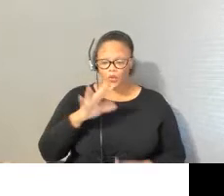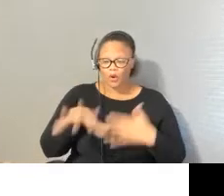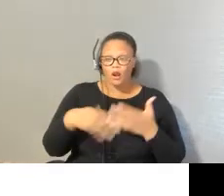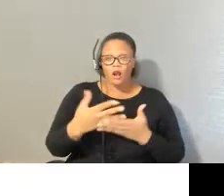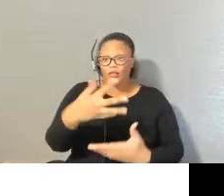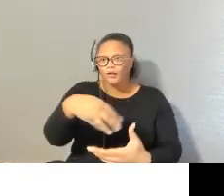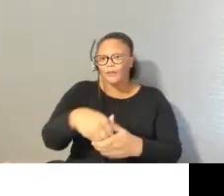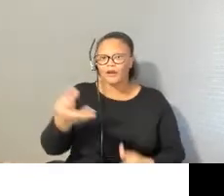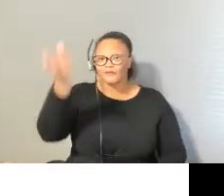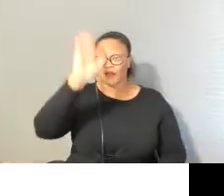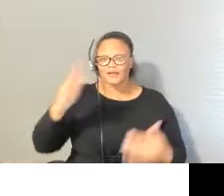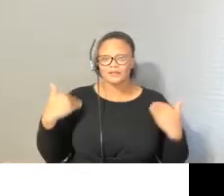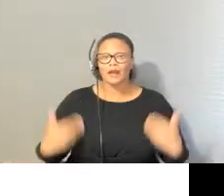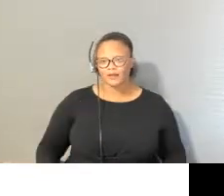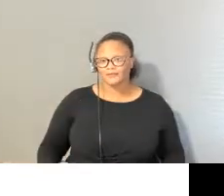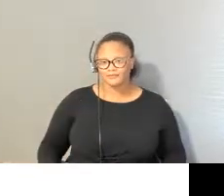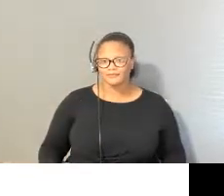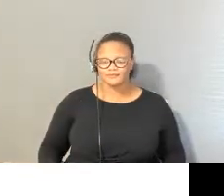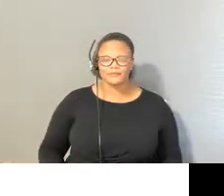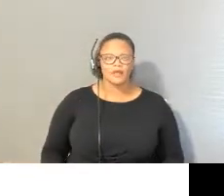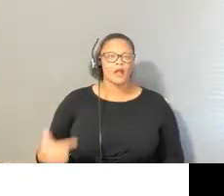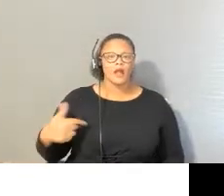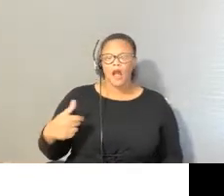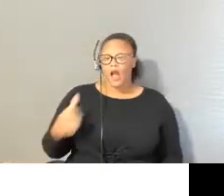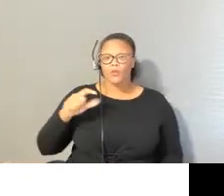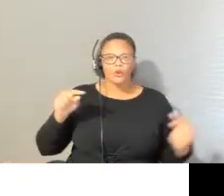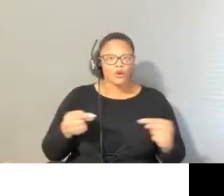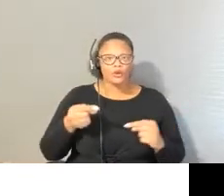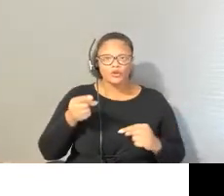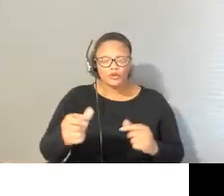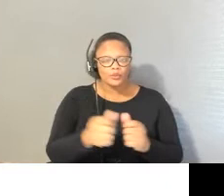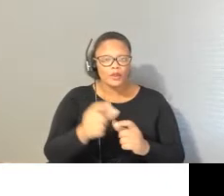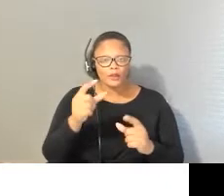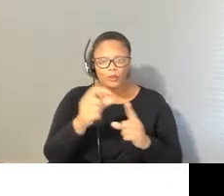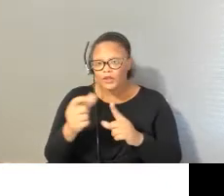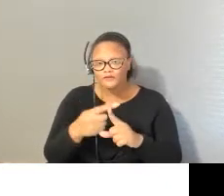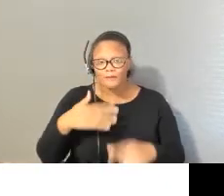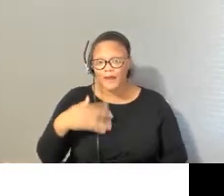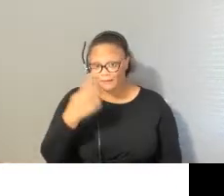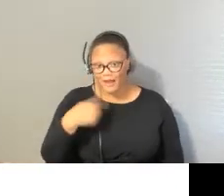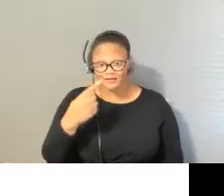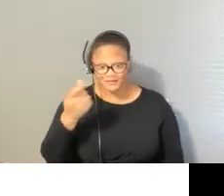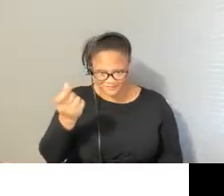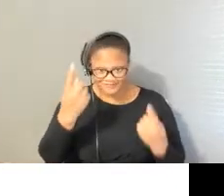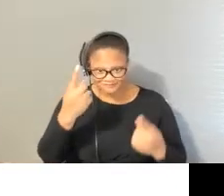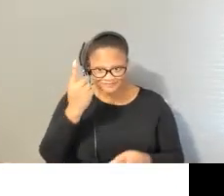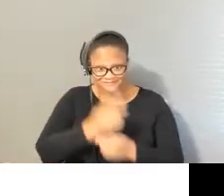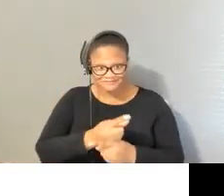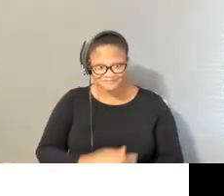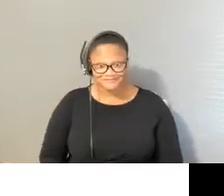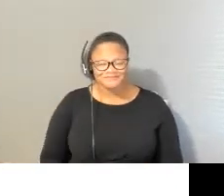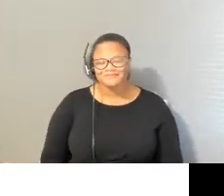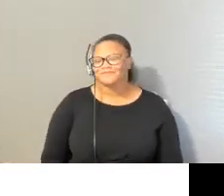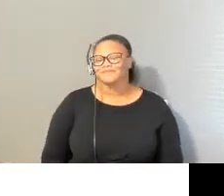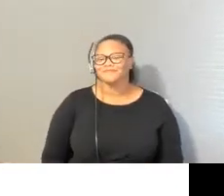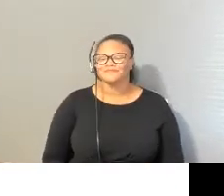body. Some of you will know where that's come from. I won't hurt you with words from my mouth, okay? You got that, right? But I'll tell